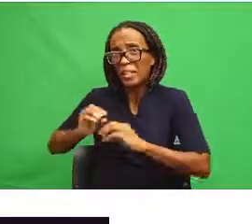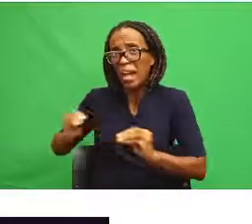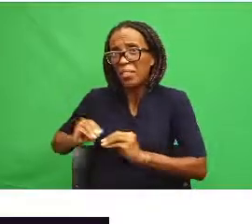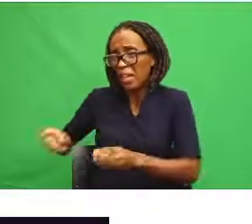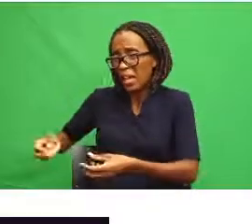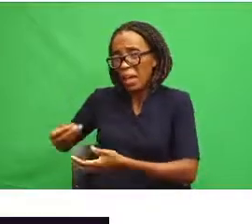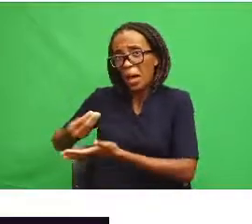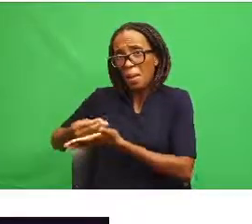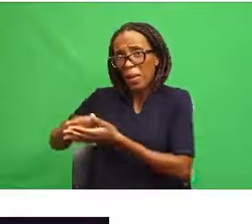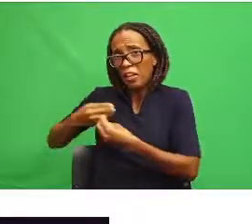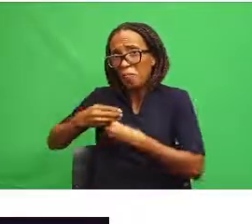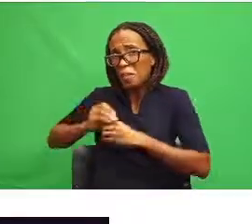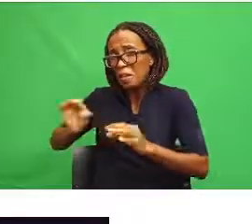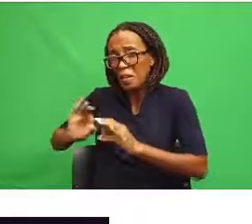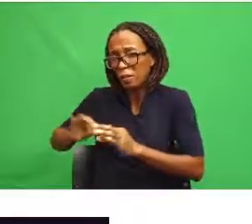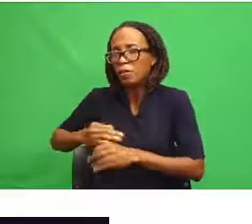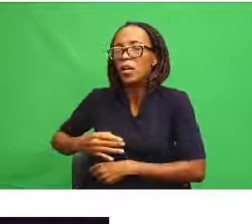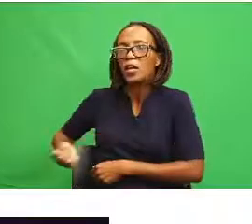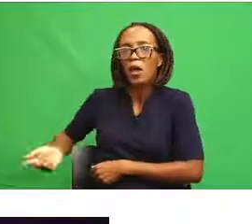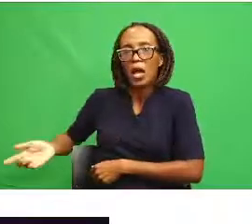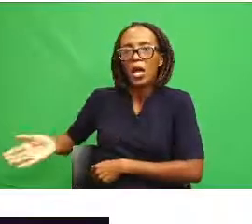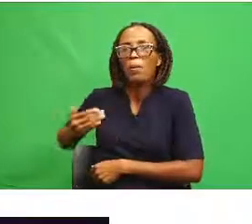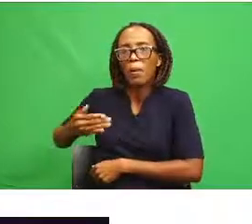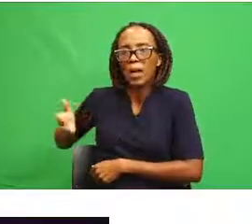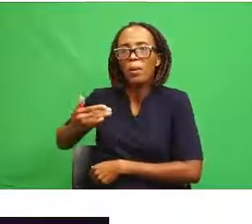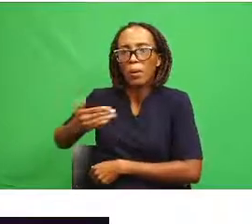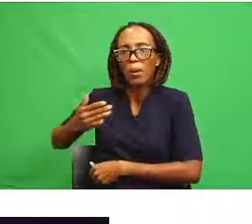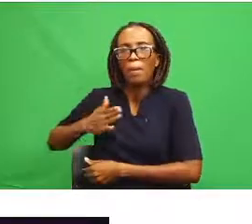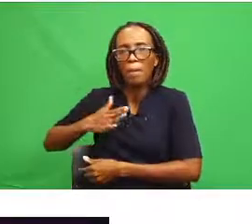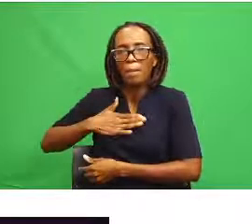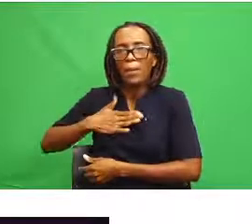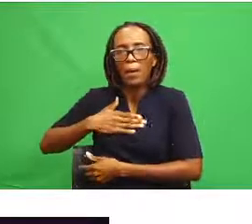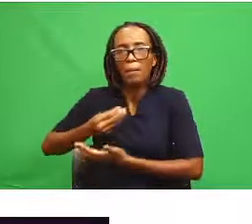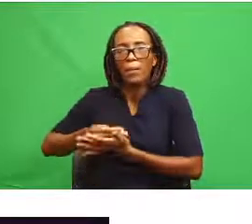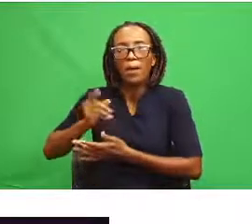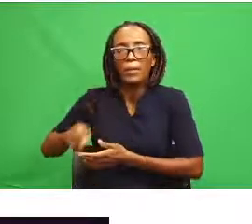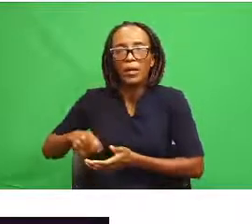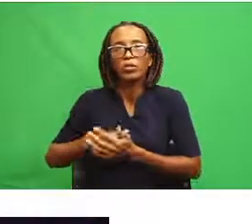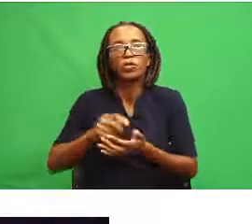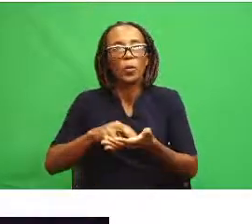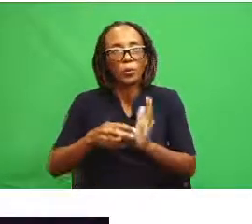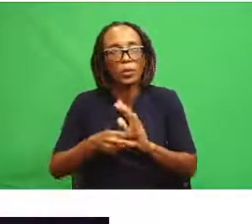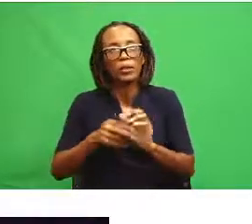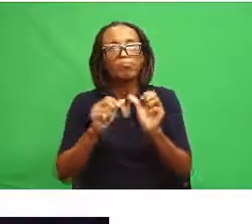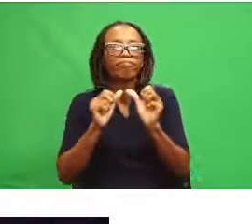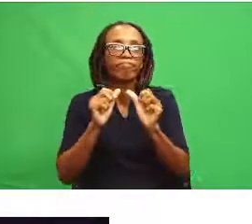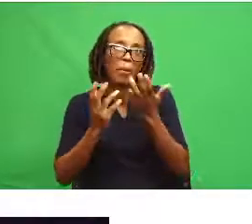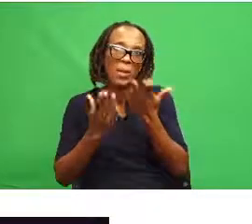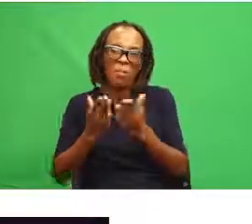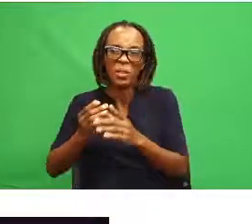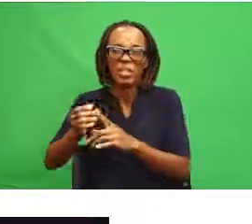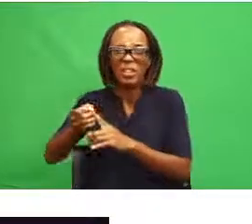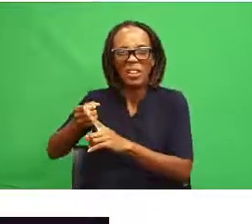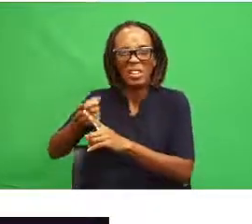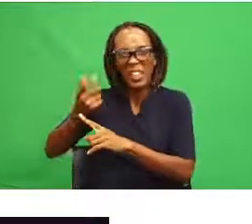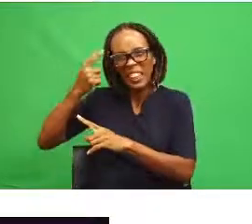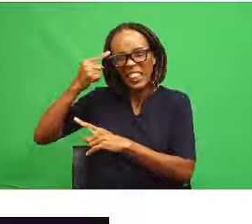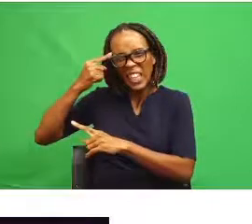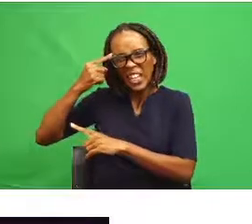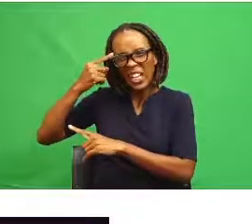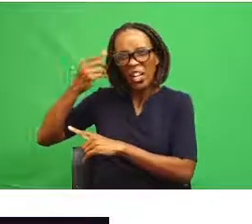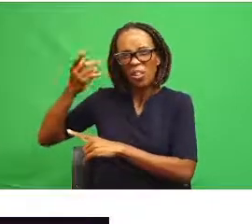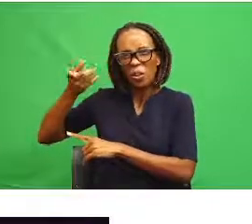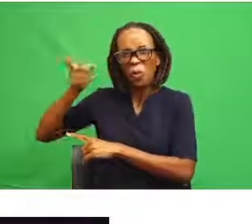growing up, if it's a child or so. And that's really a sad state of affairs. So there would be an issue of possible reactive abuse also.